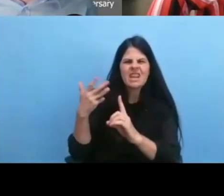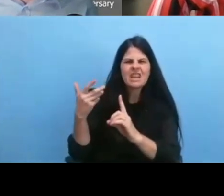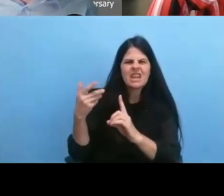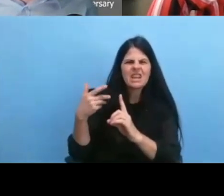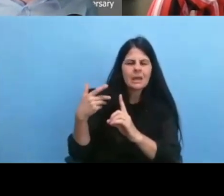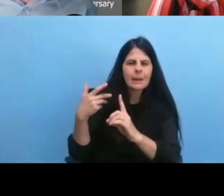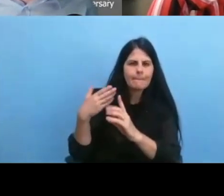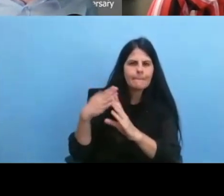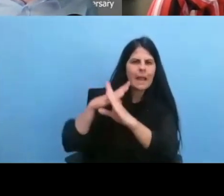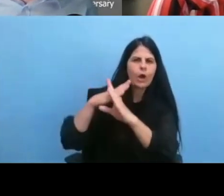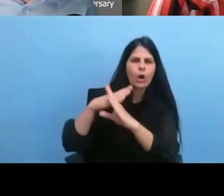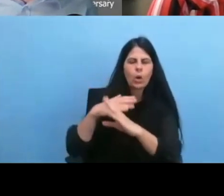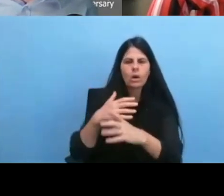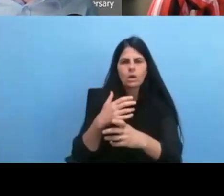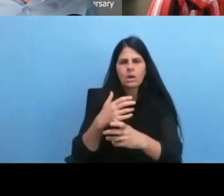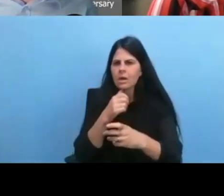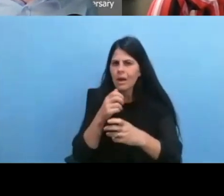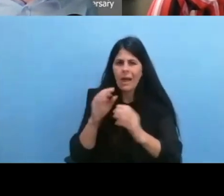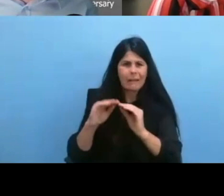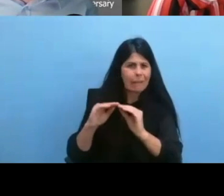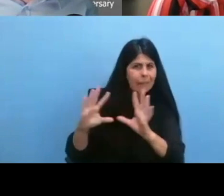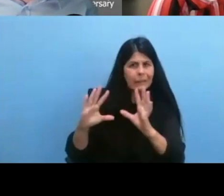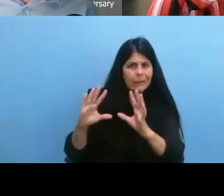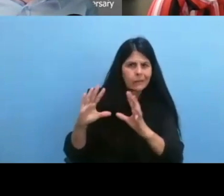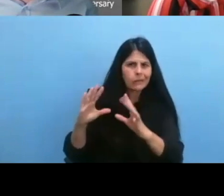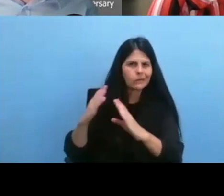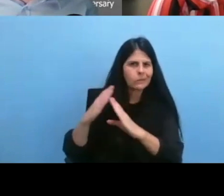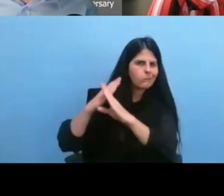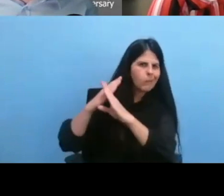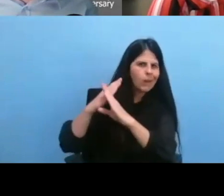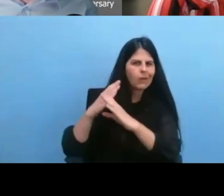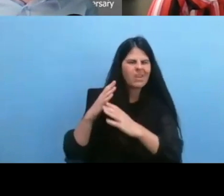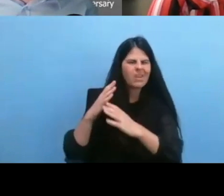concrete barrier, but it's sort of ill-defined as this kind of general